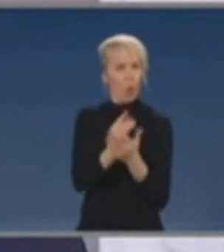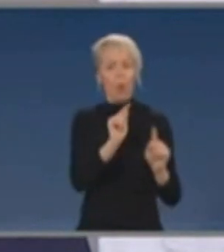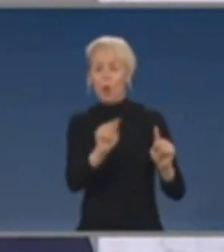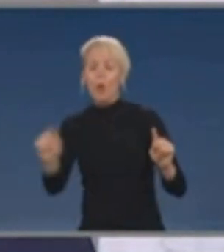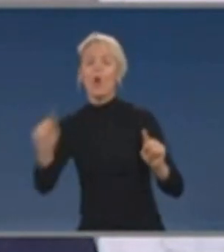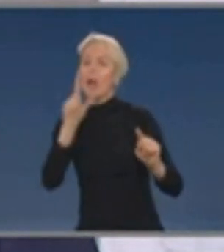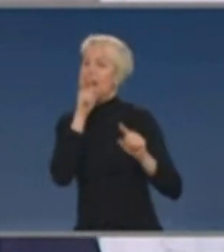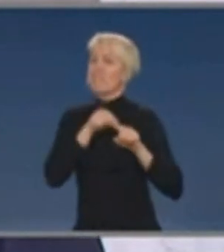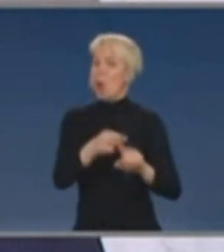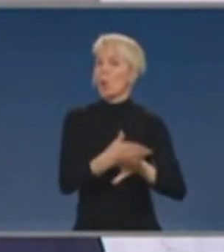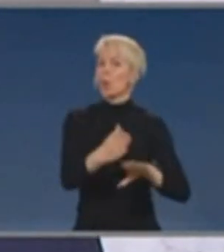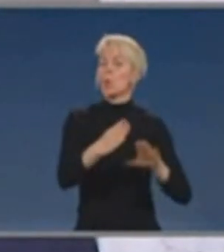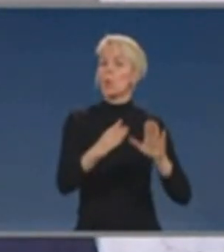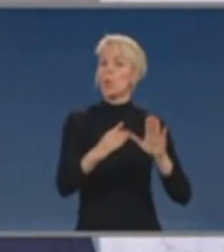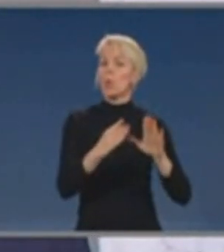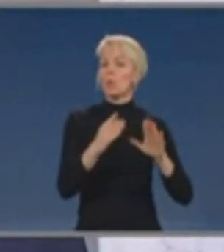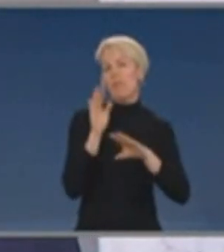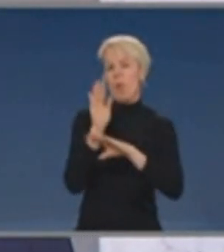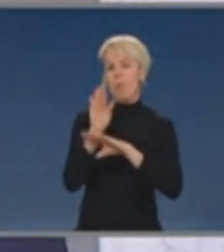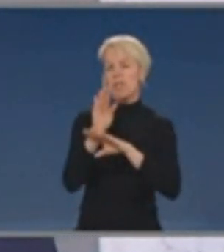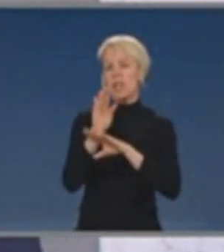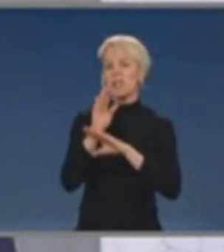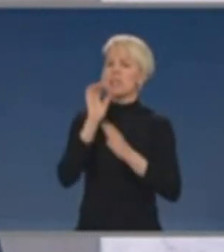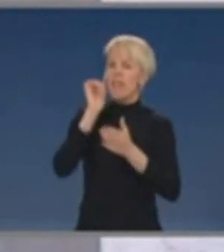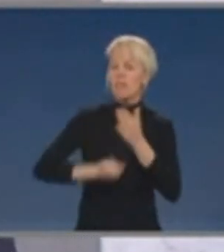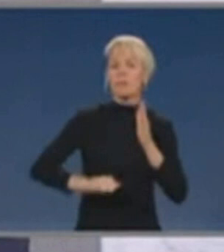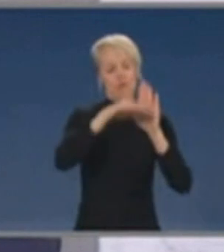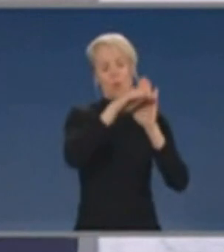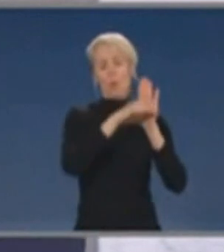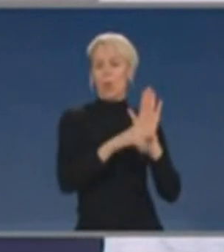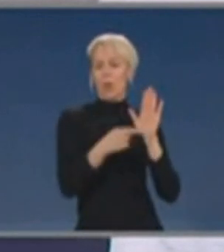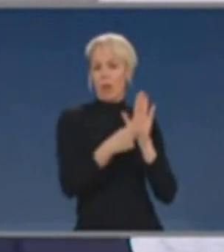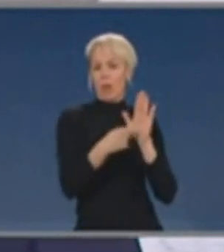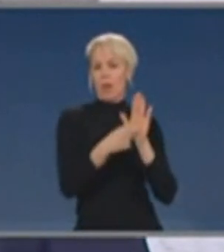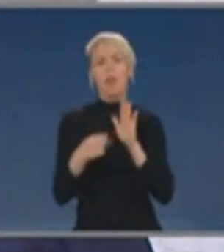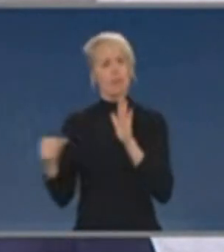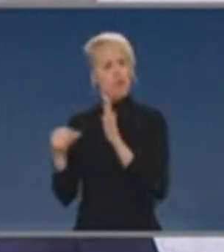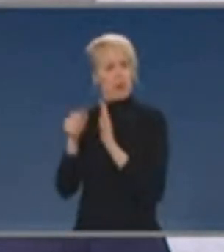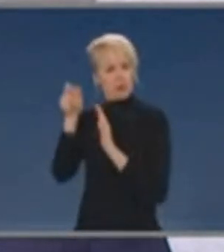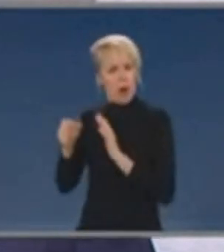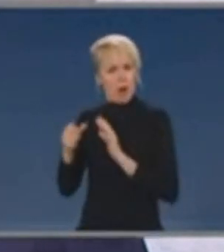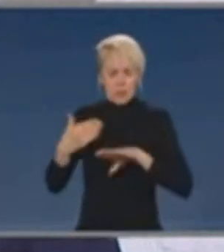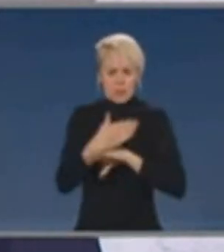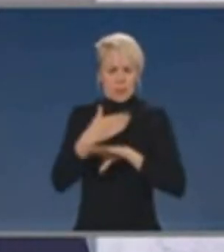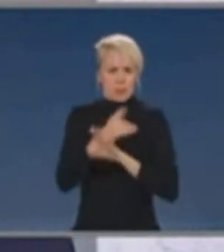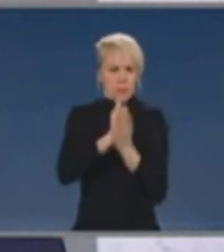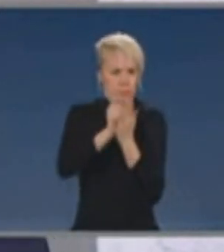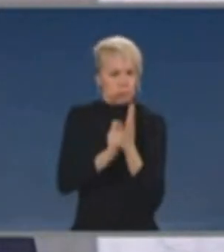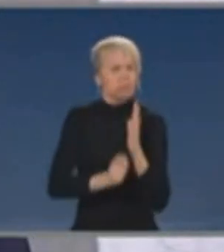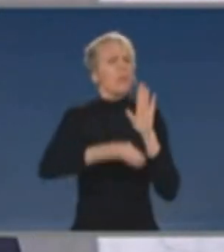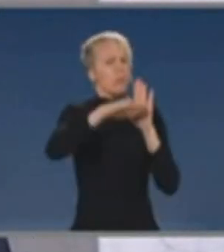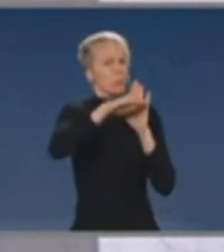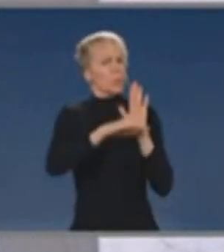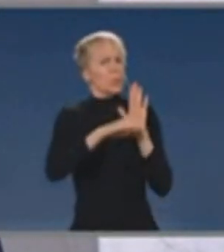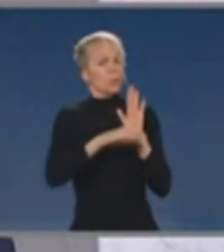investment rules. So I commend the Treasurer for what he's brought forward through this process, which has been worked on now for some period of time.